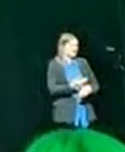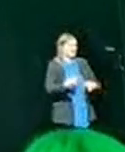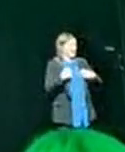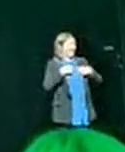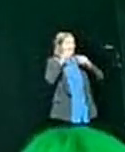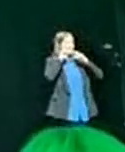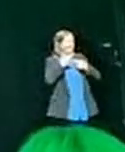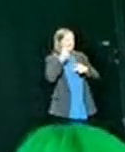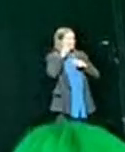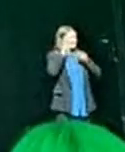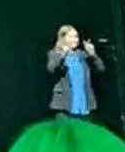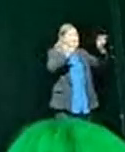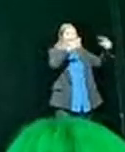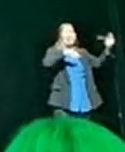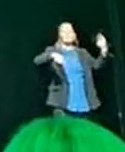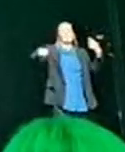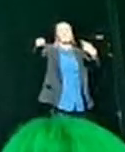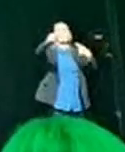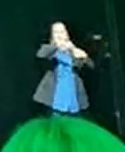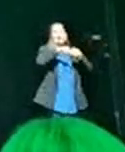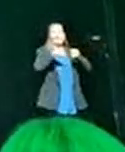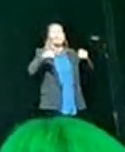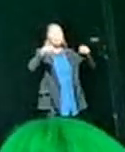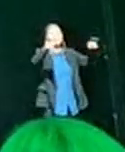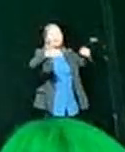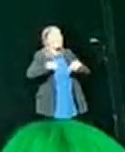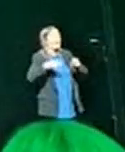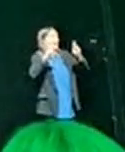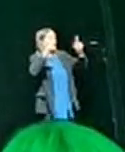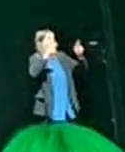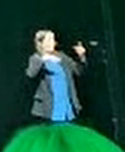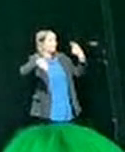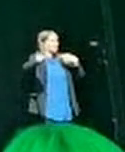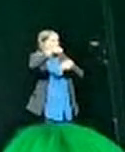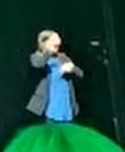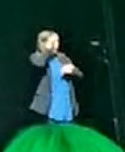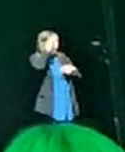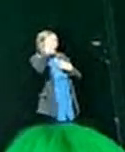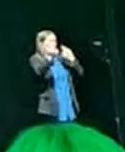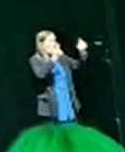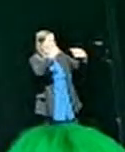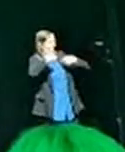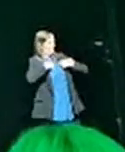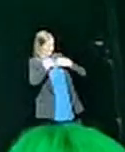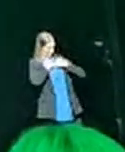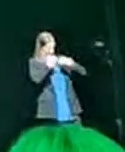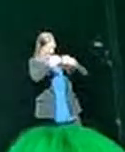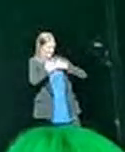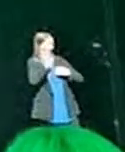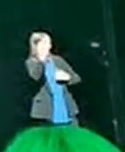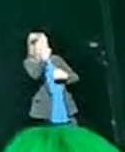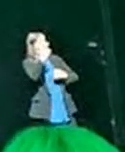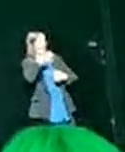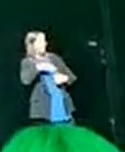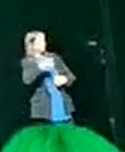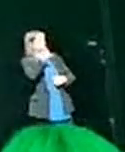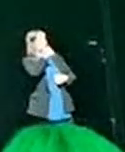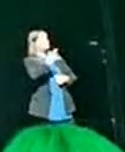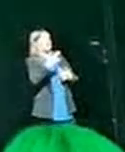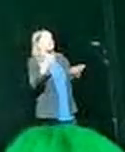Now, I can't see everybody in this room, but I hope you know who you are, because I want to